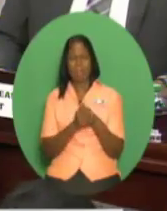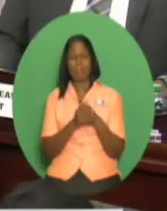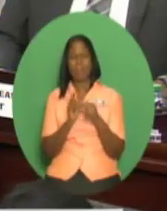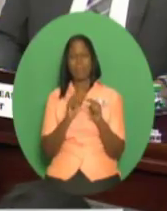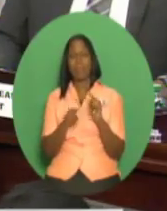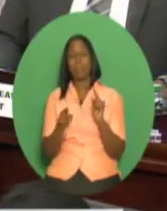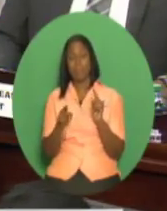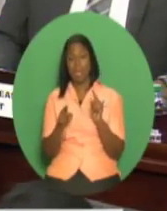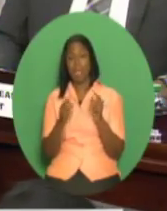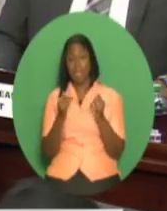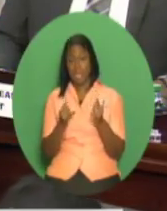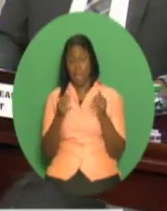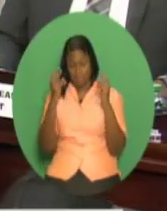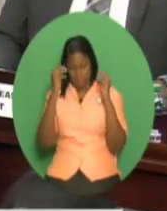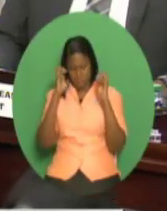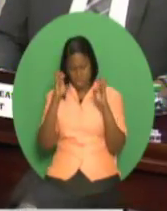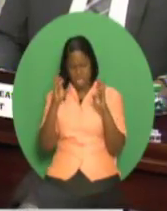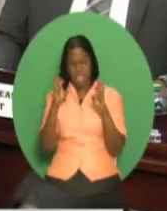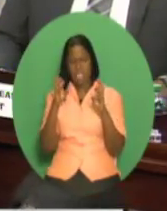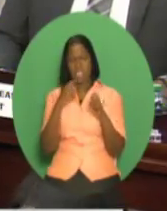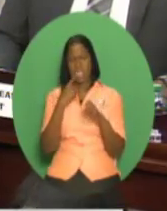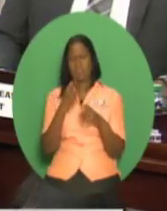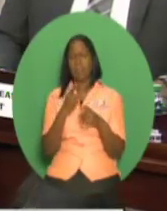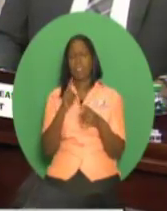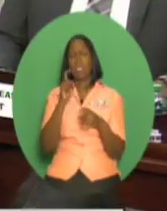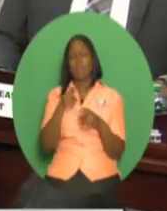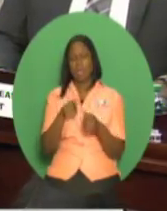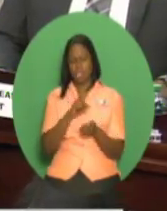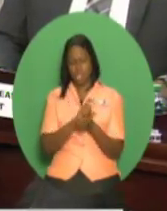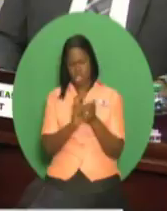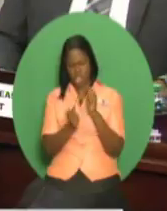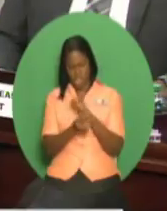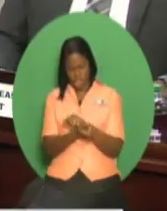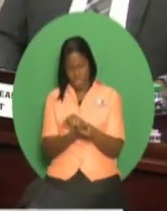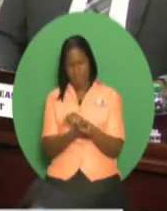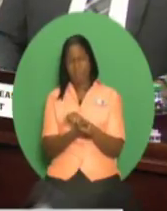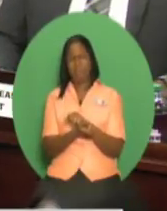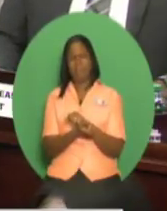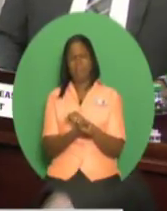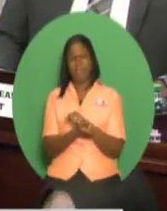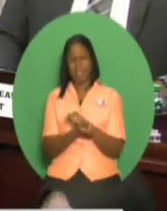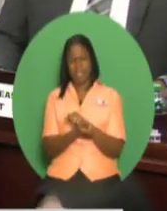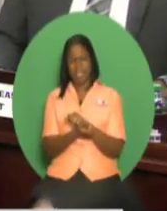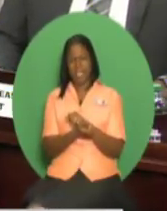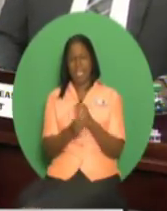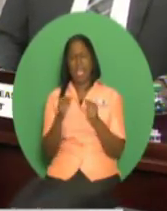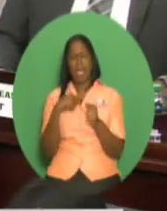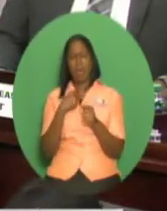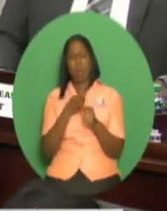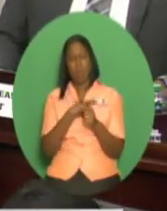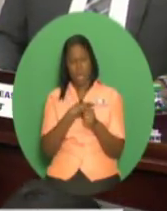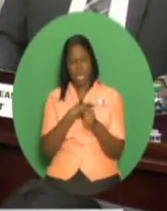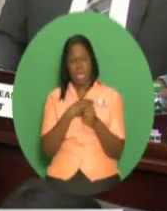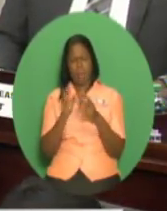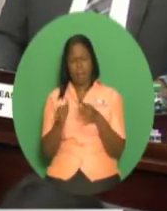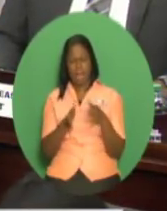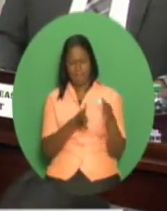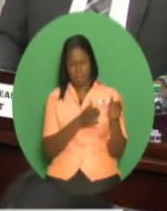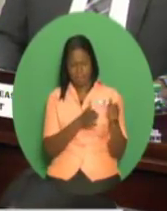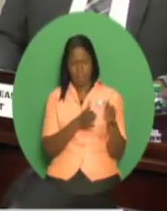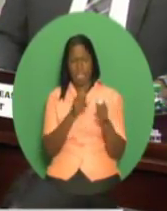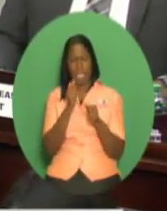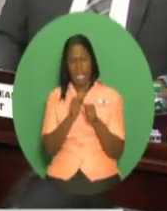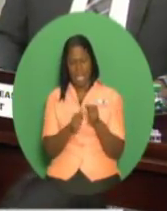has taken a decision to correct that, because it is our intention to see that